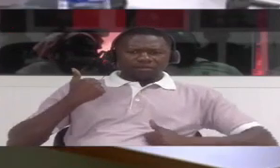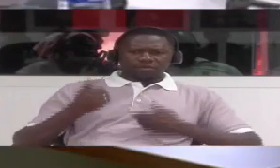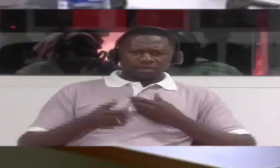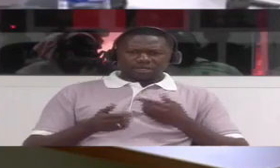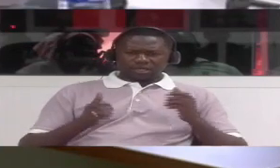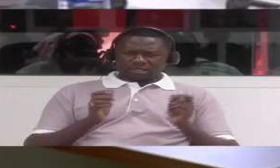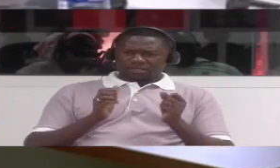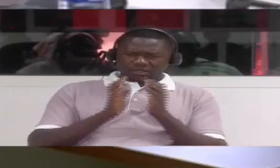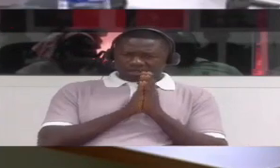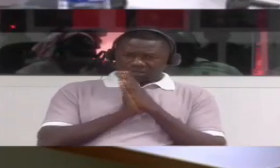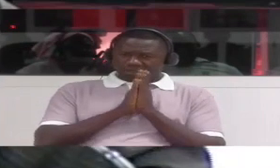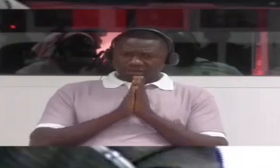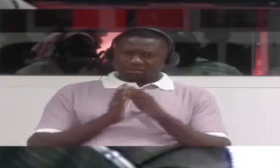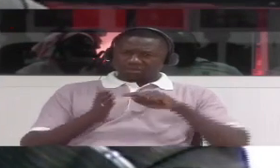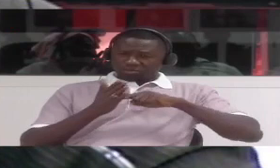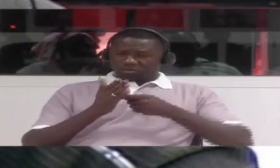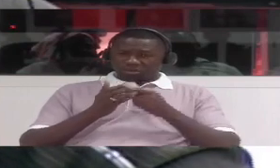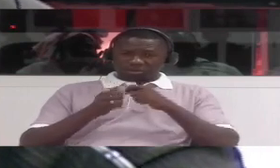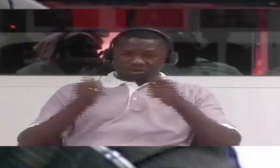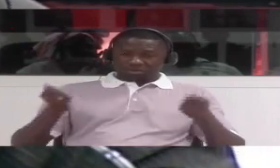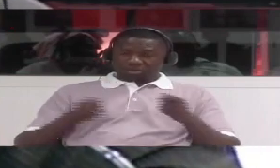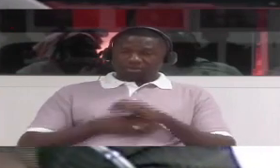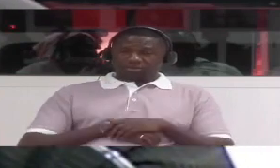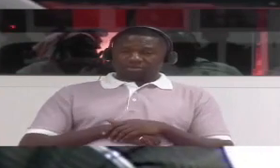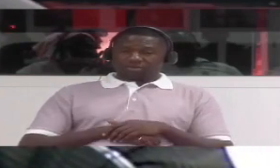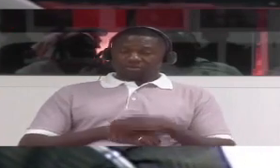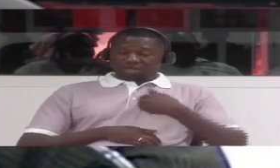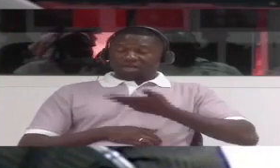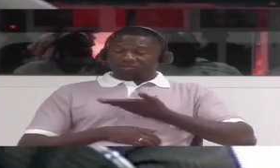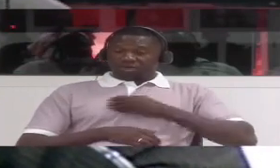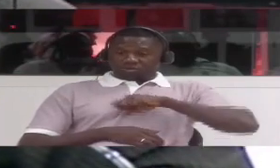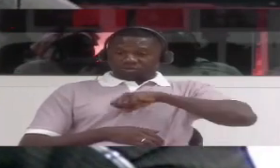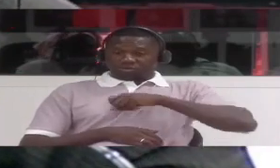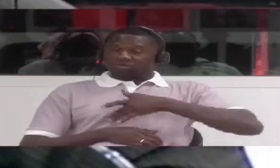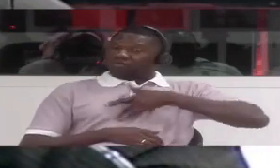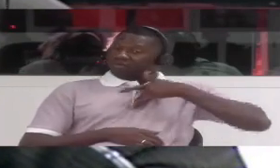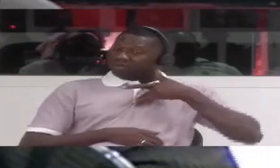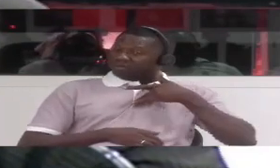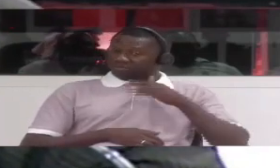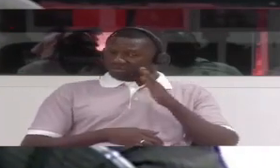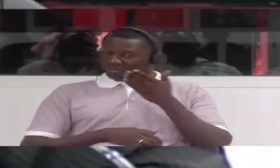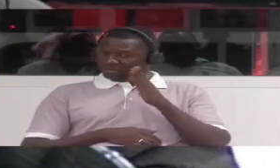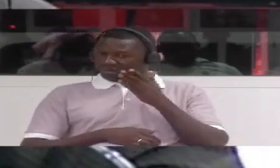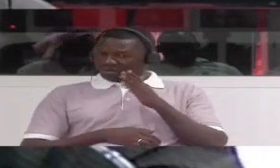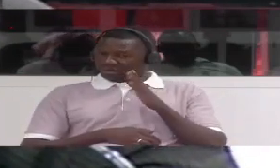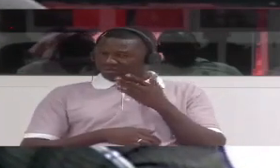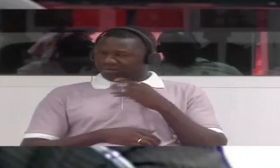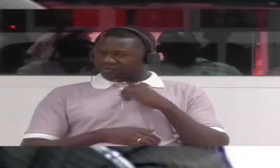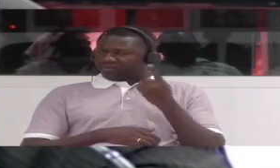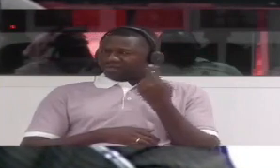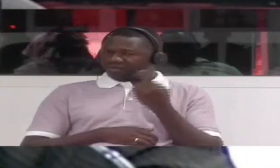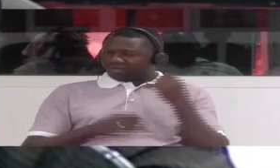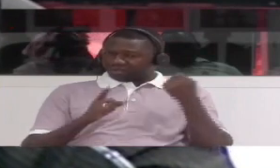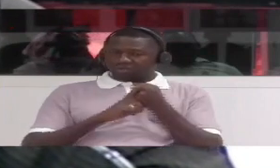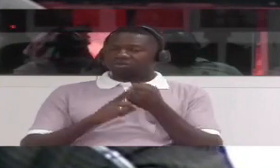Point, and later, after that we said they didn't die. I had my personal feeling that something is definitely going to, it's very serious has